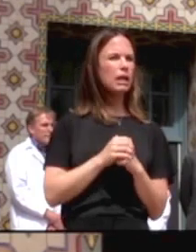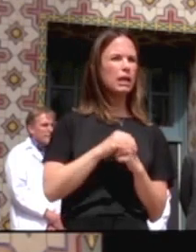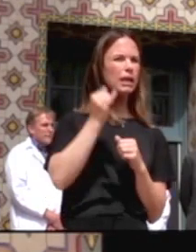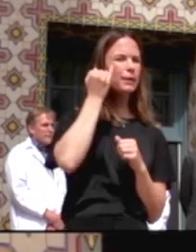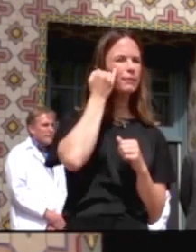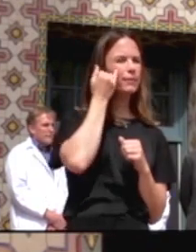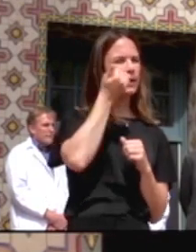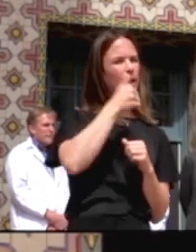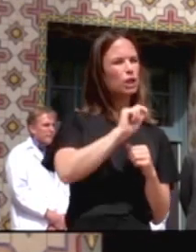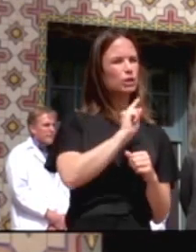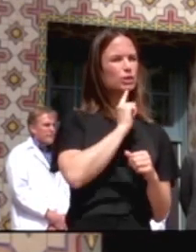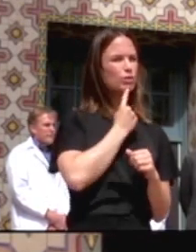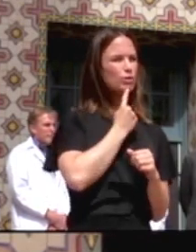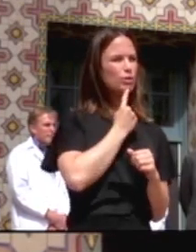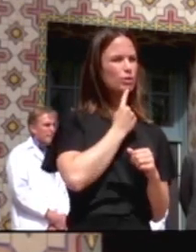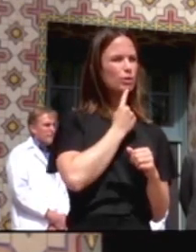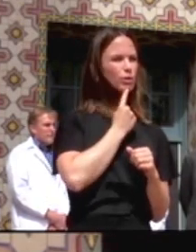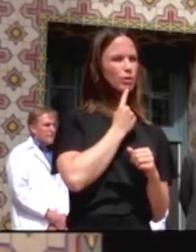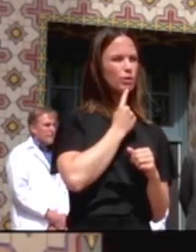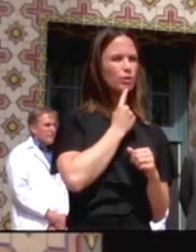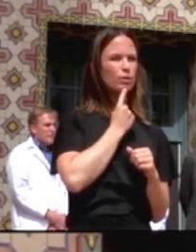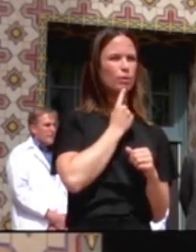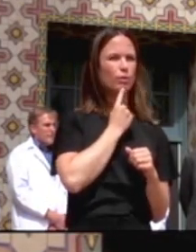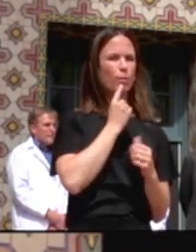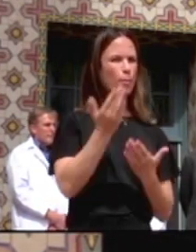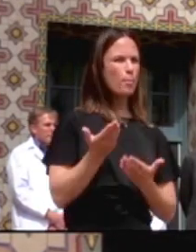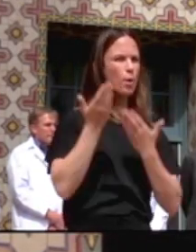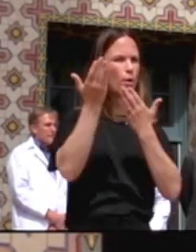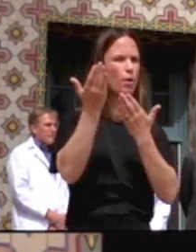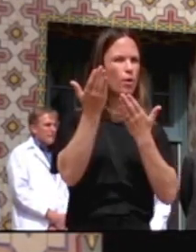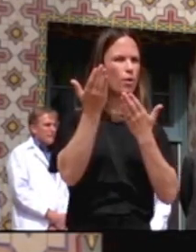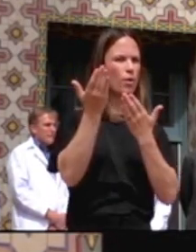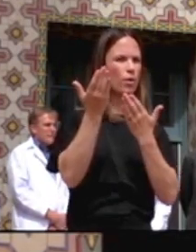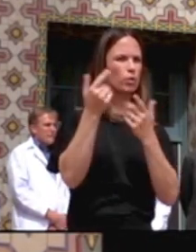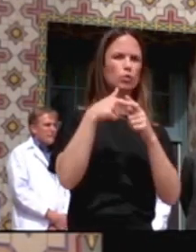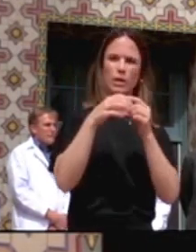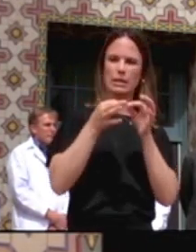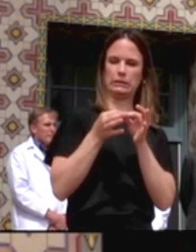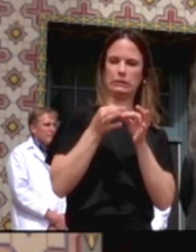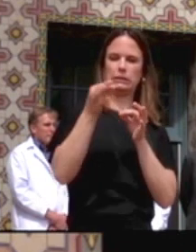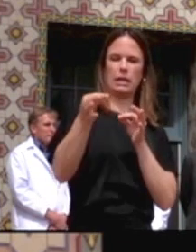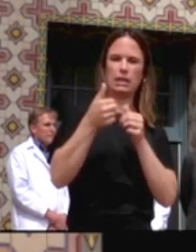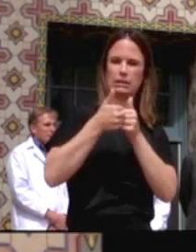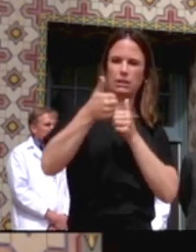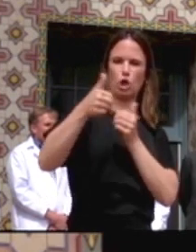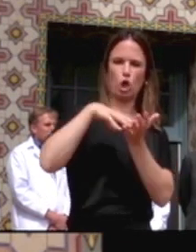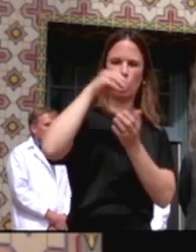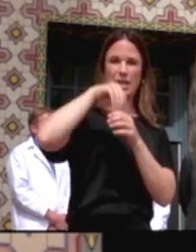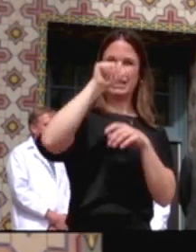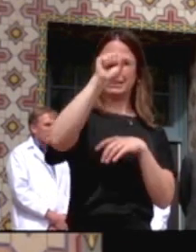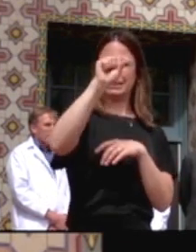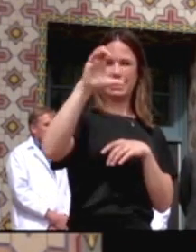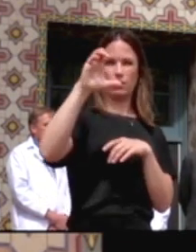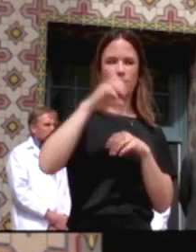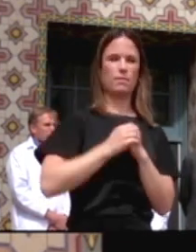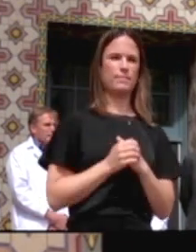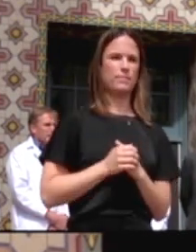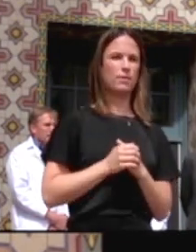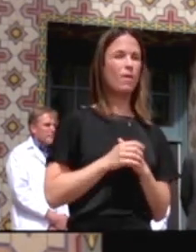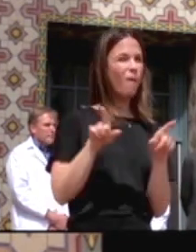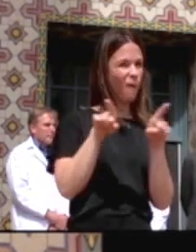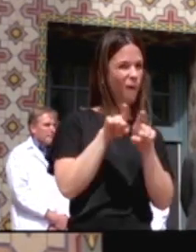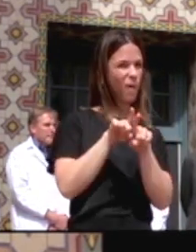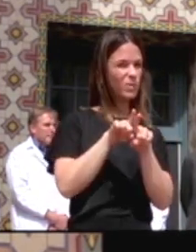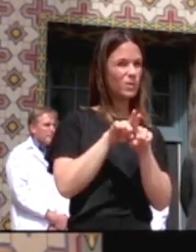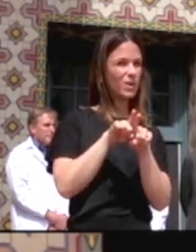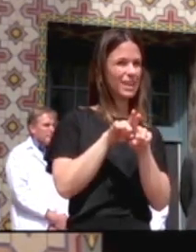there's any serious active proposal to extend distance learning proposal in Sacramento. Also,